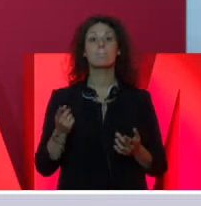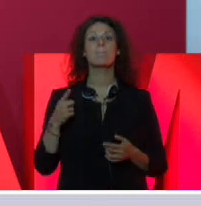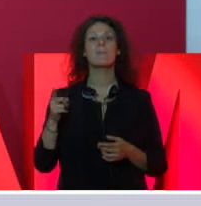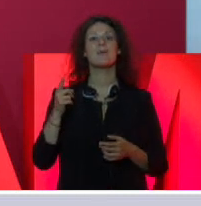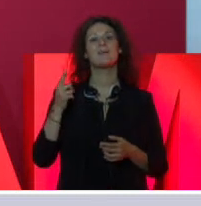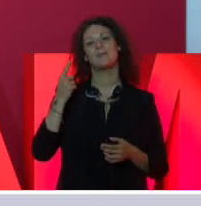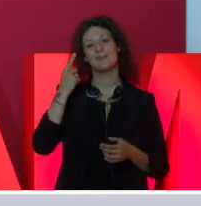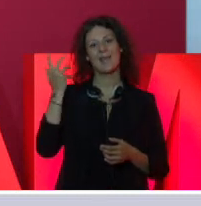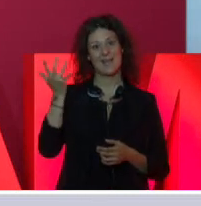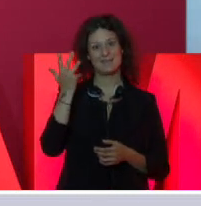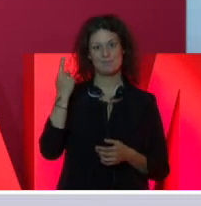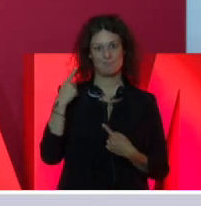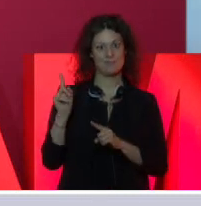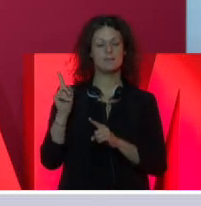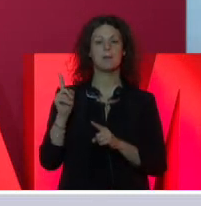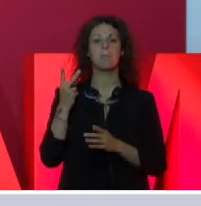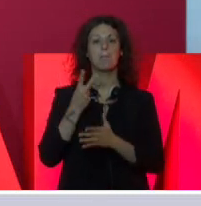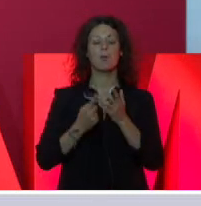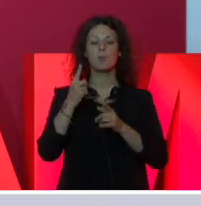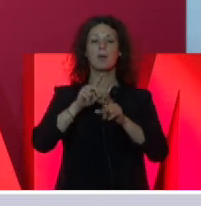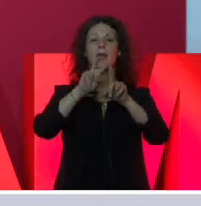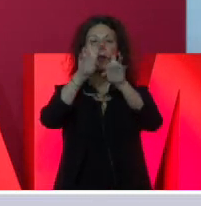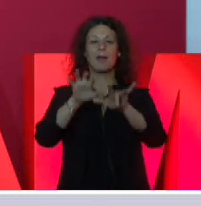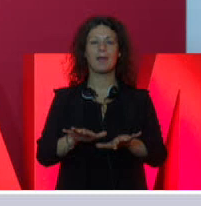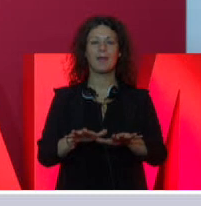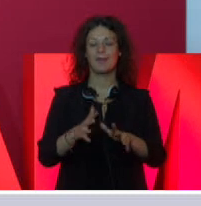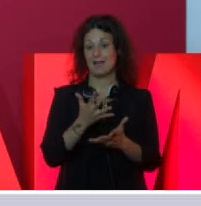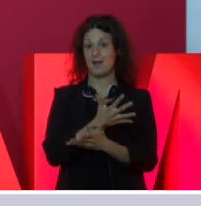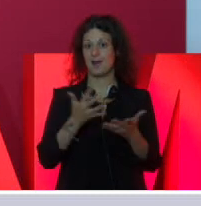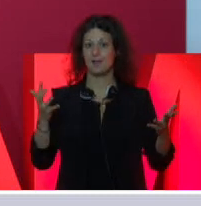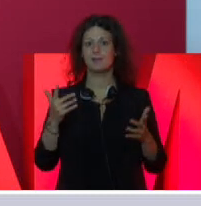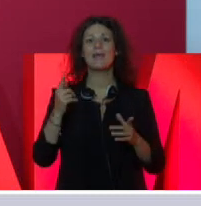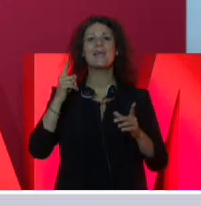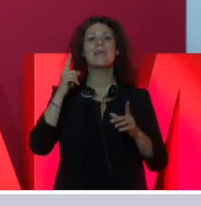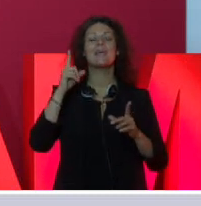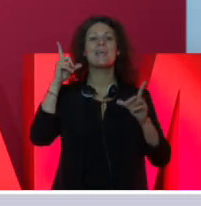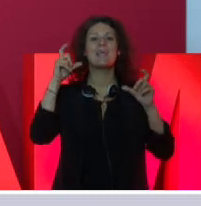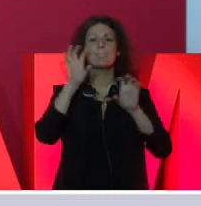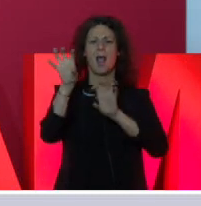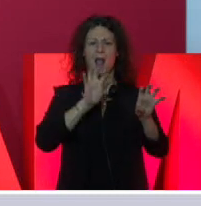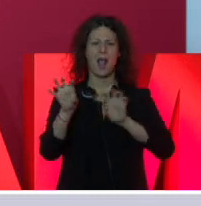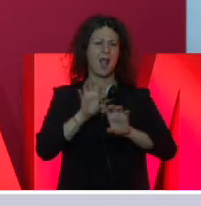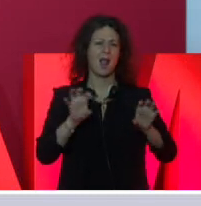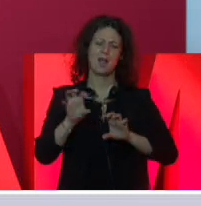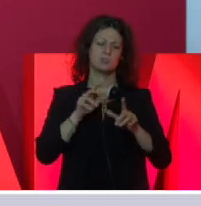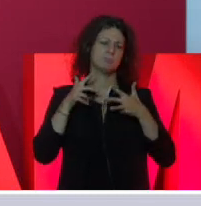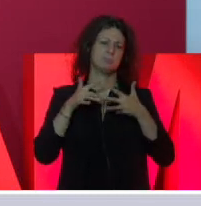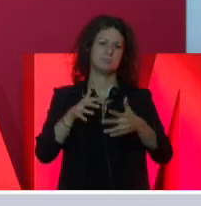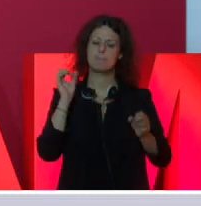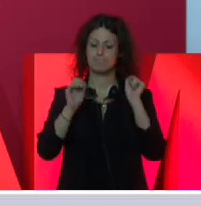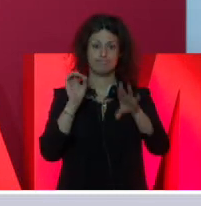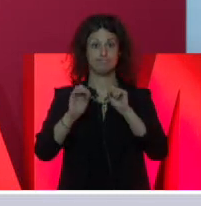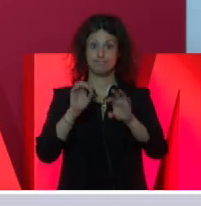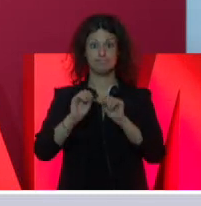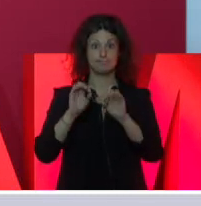done on thousands of pictures labeled this way, and through deep learning, we